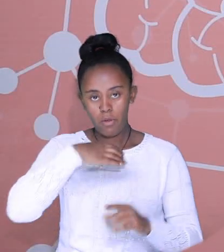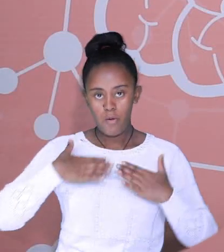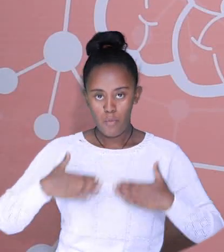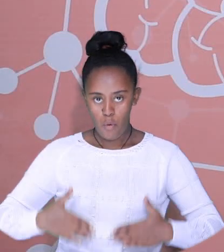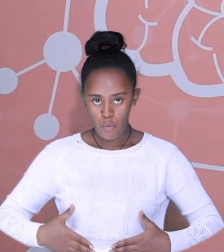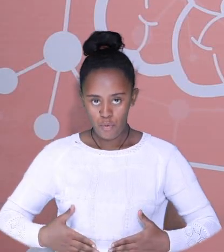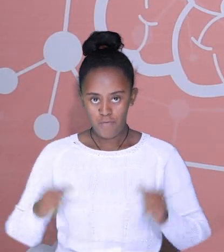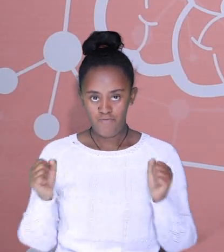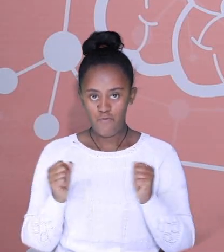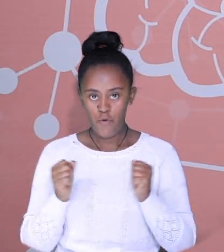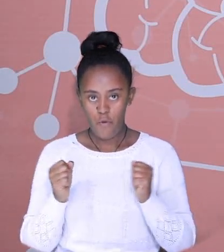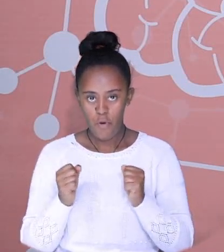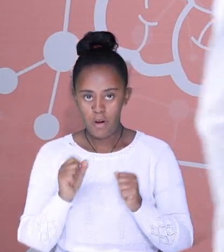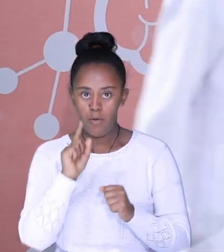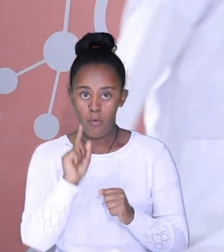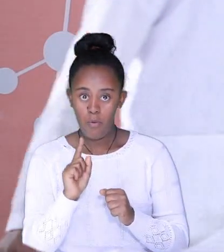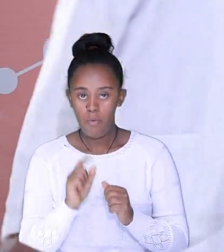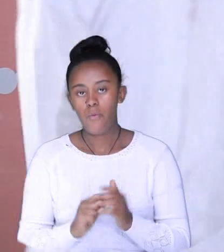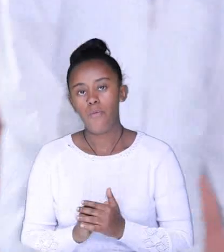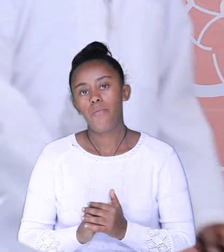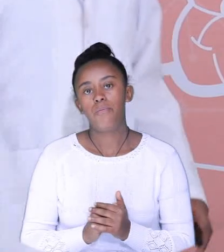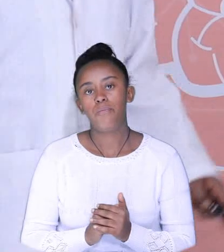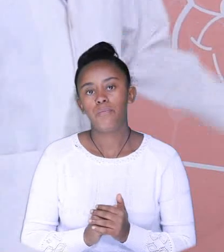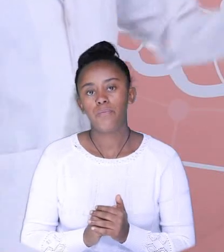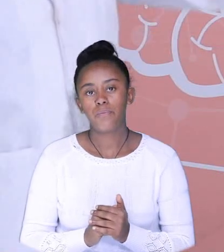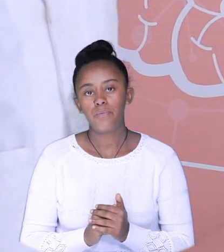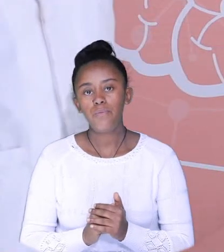colder one. From hotter body to